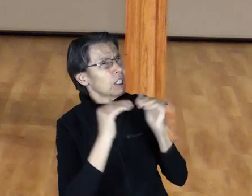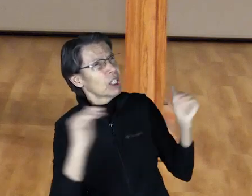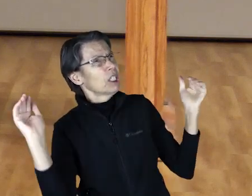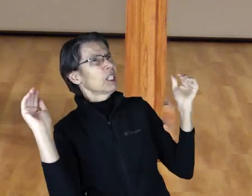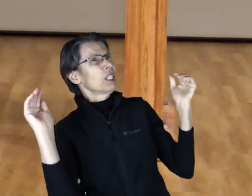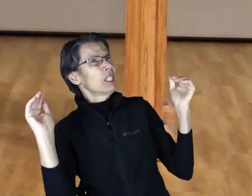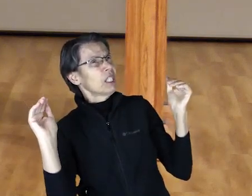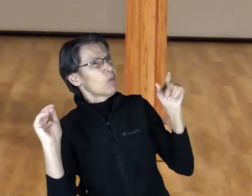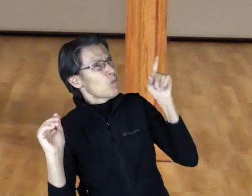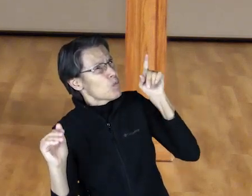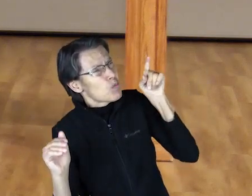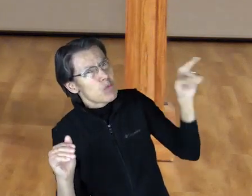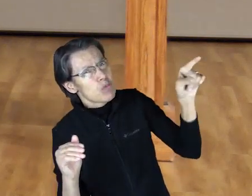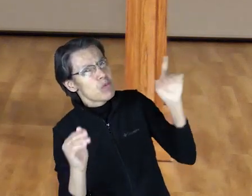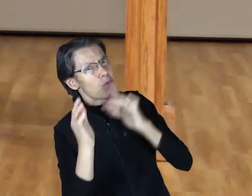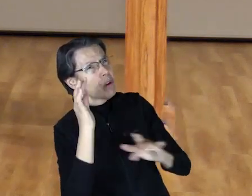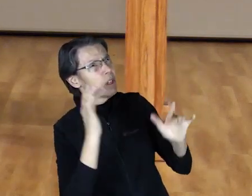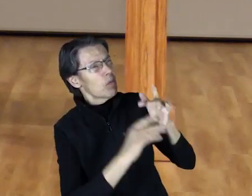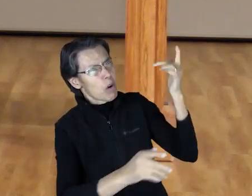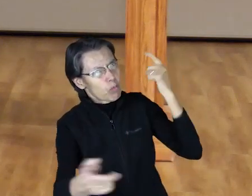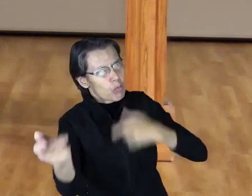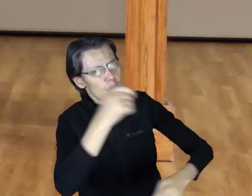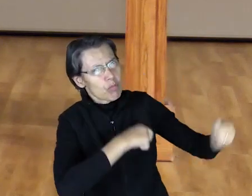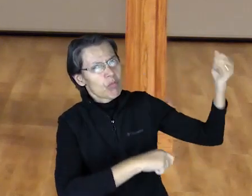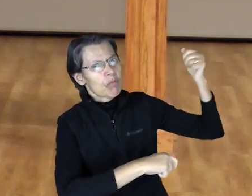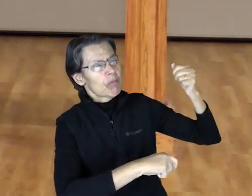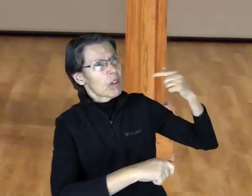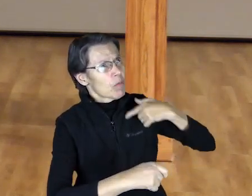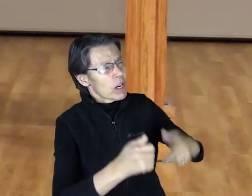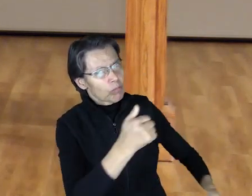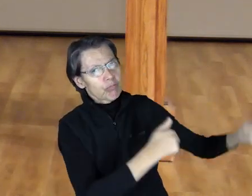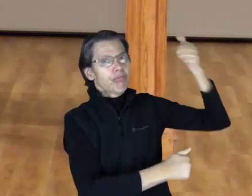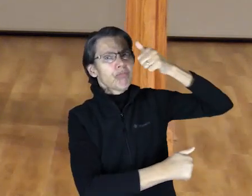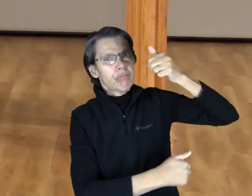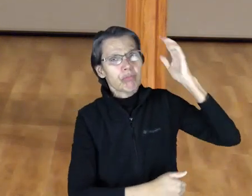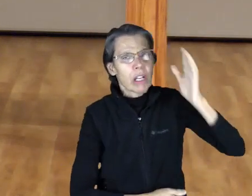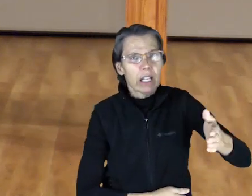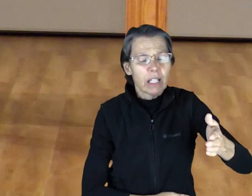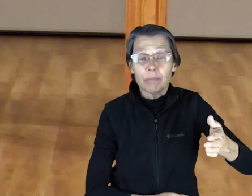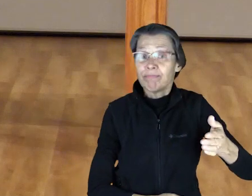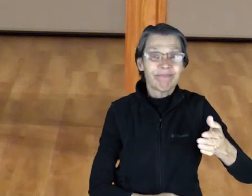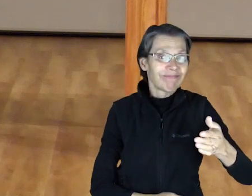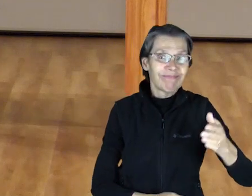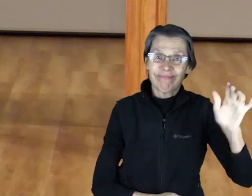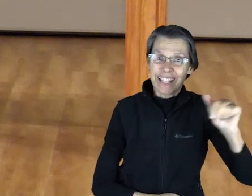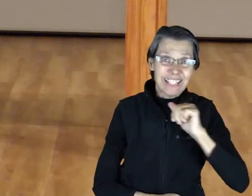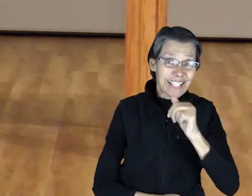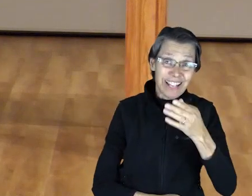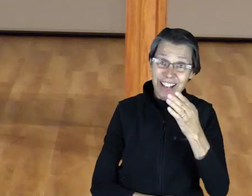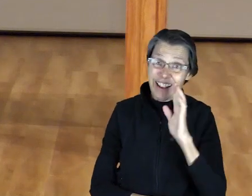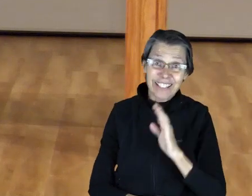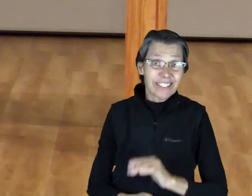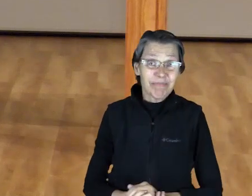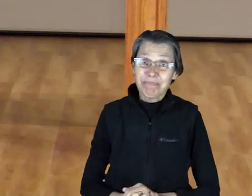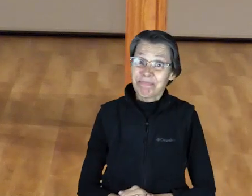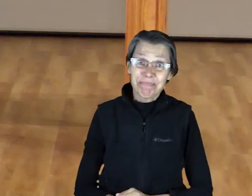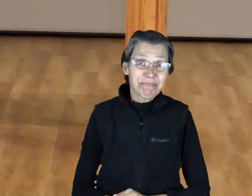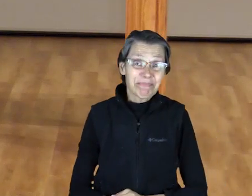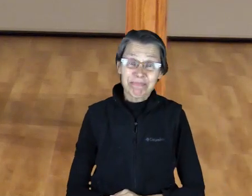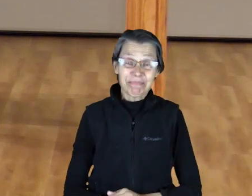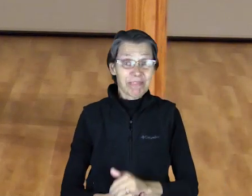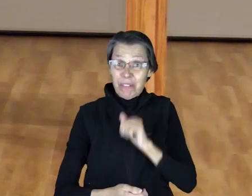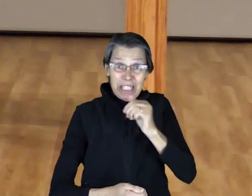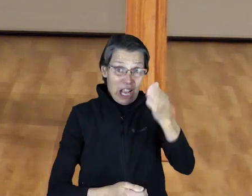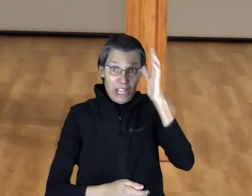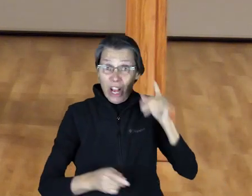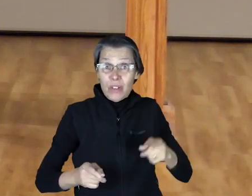injustice. And yet that's not who God is in the Exodus, and it's not who Jesus is facing his crucifixion.